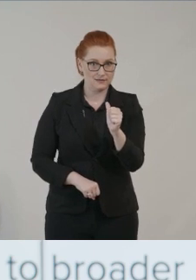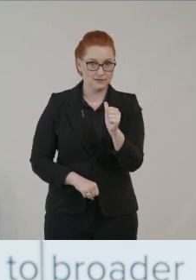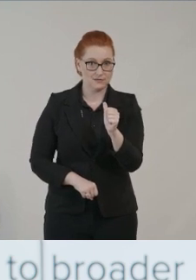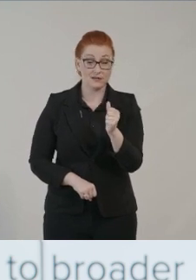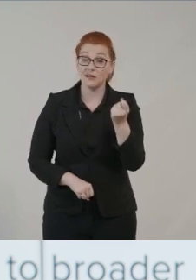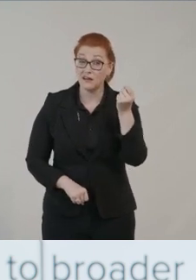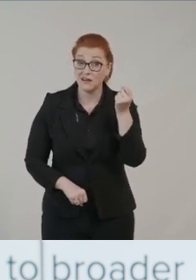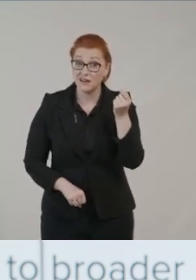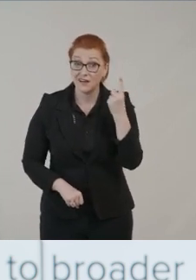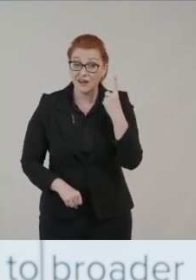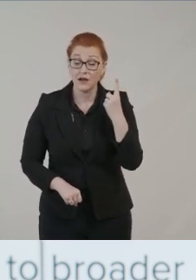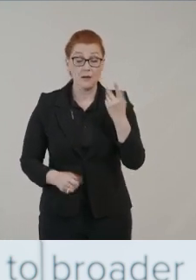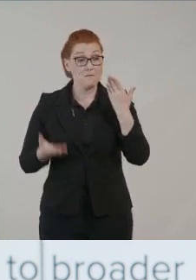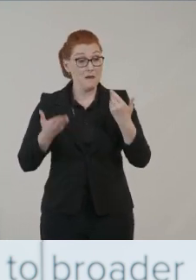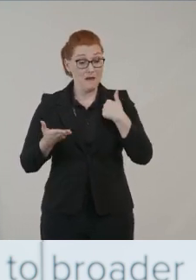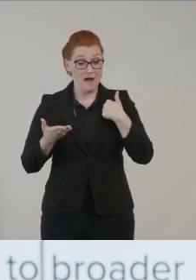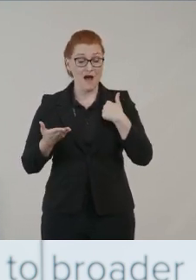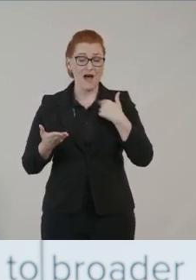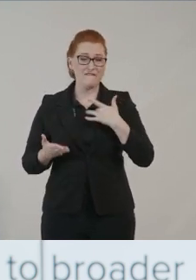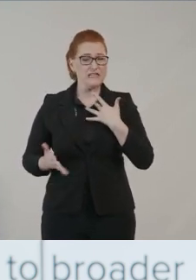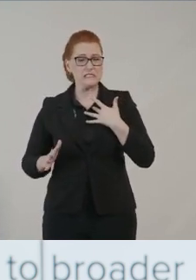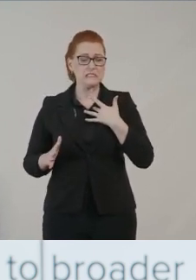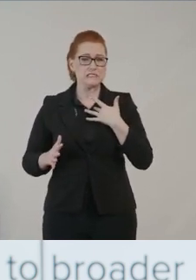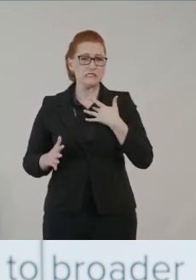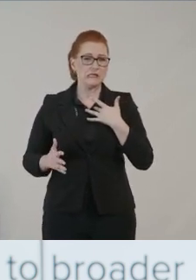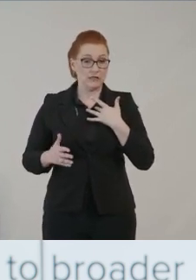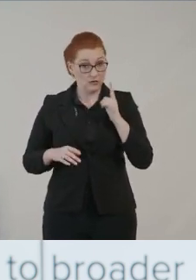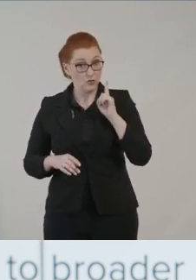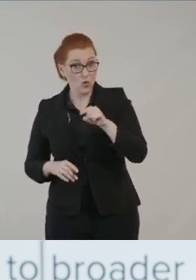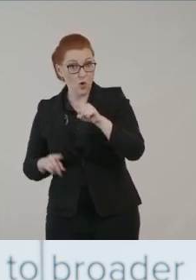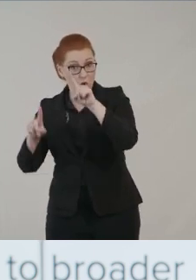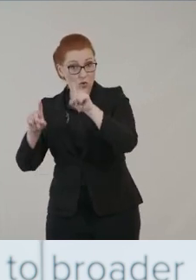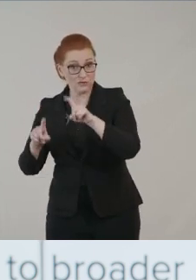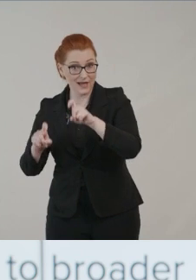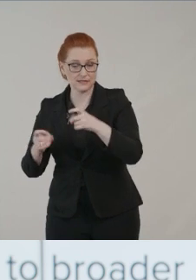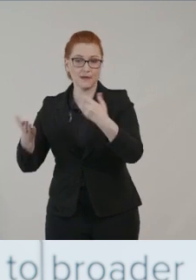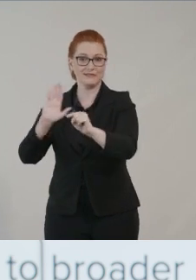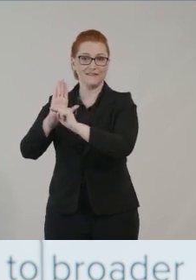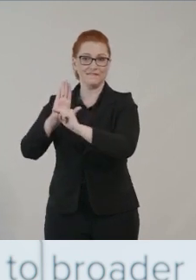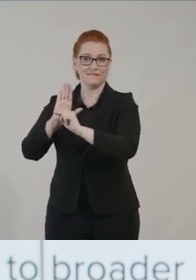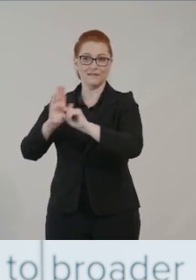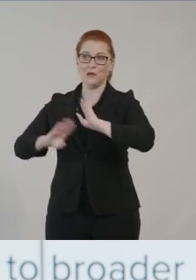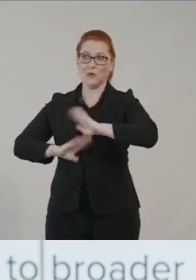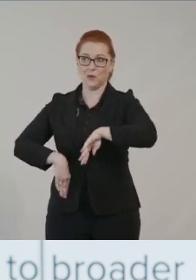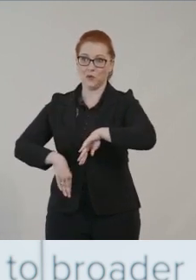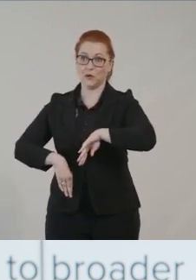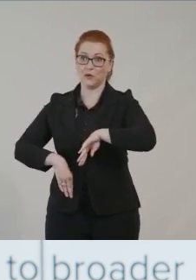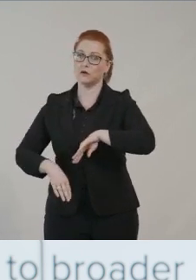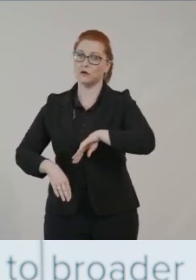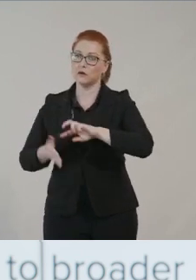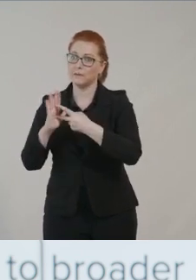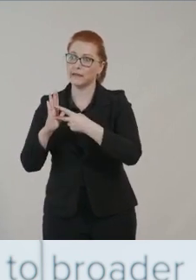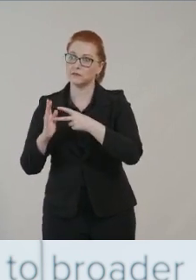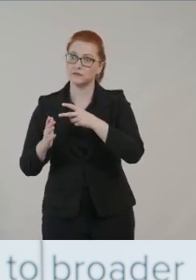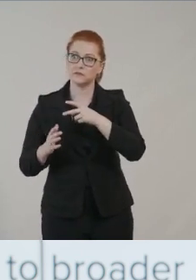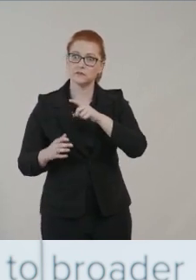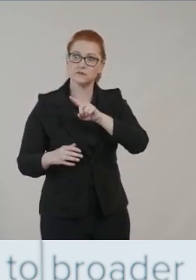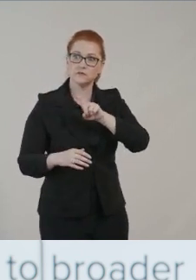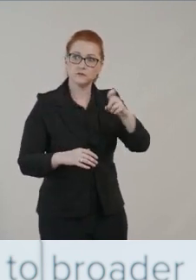wrong surface, and contract the virus. I wouldn't necessarily know if I had it unless I was tested